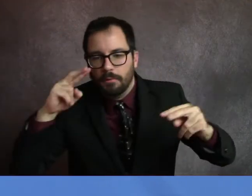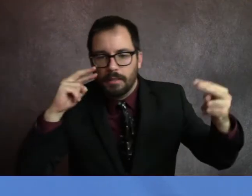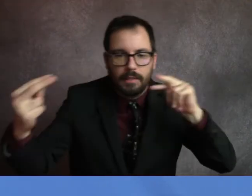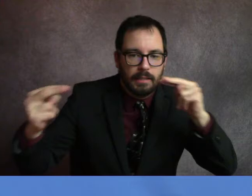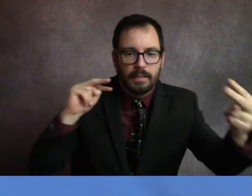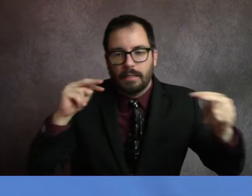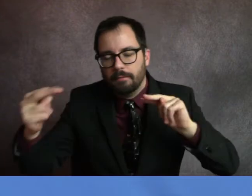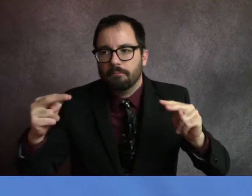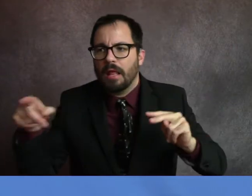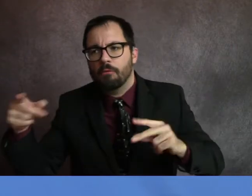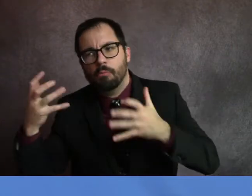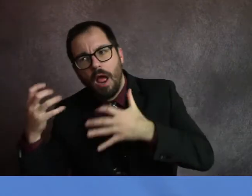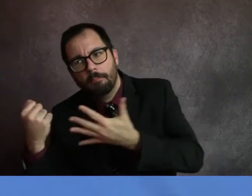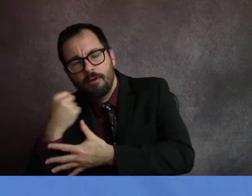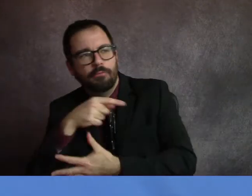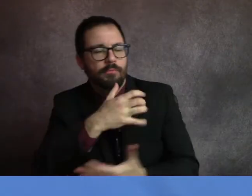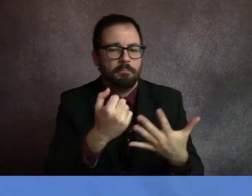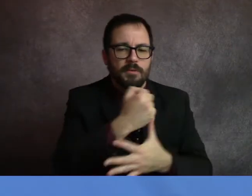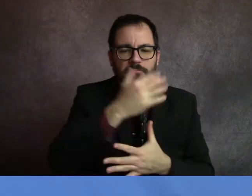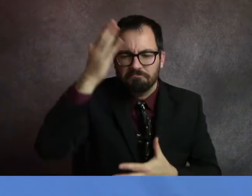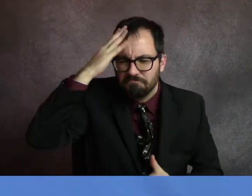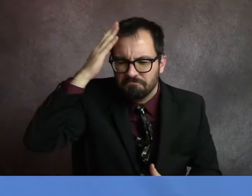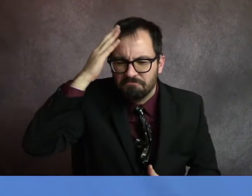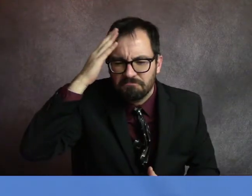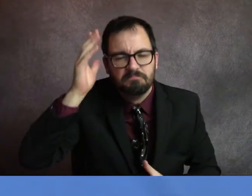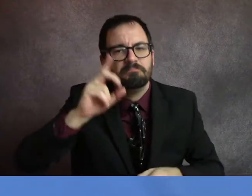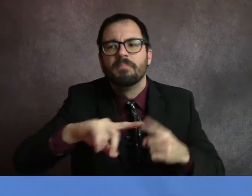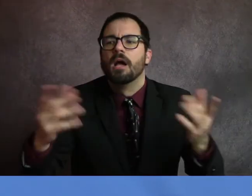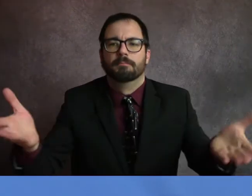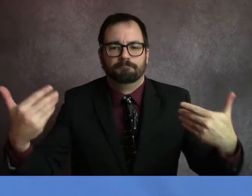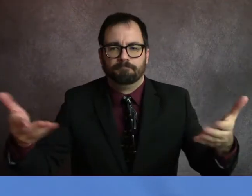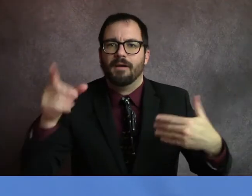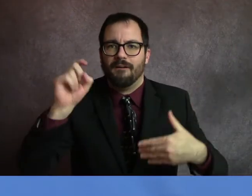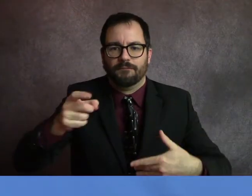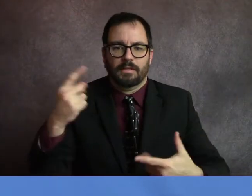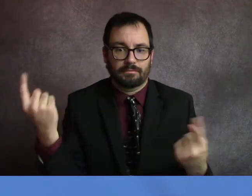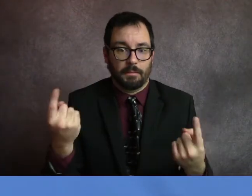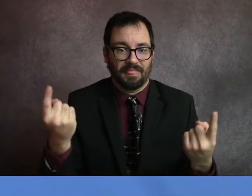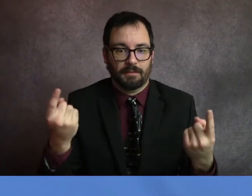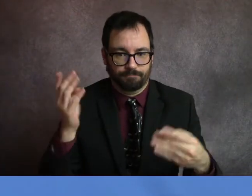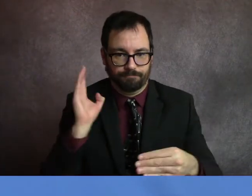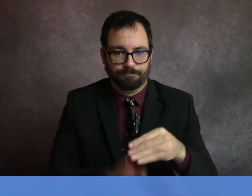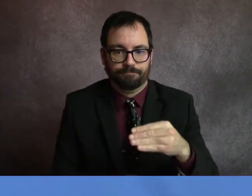partisanship away, and we need to continue to press forward so we can move our country forward.